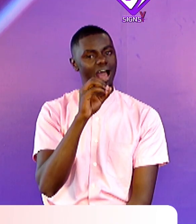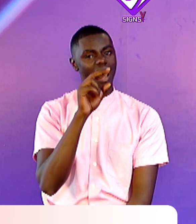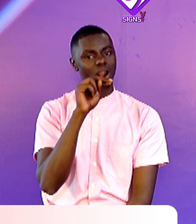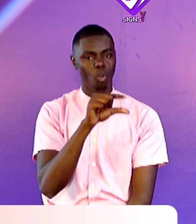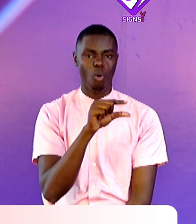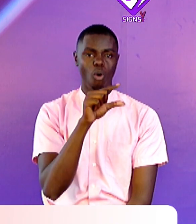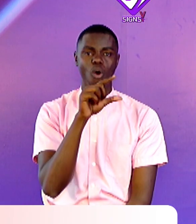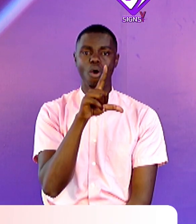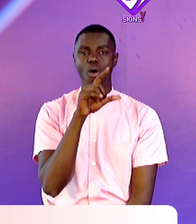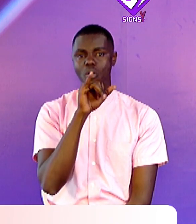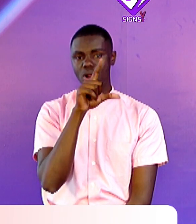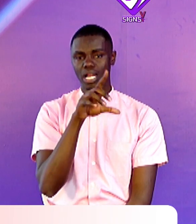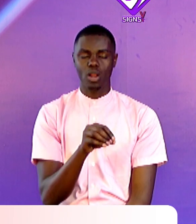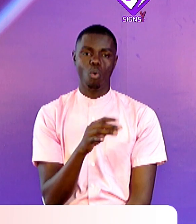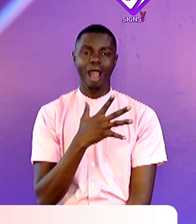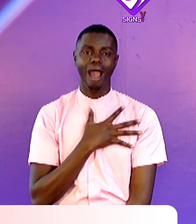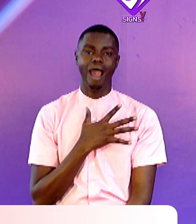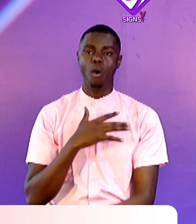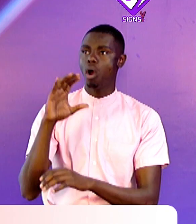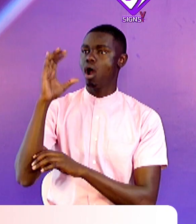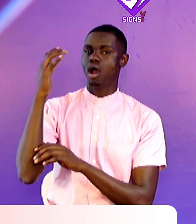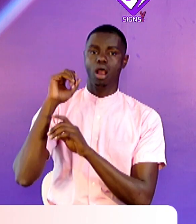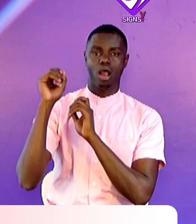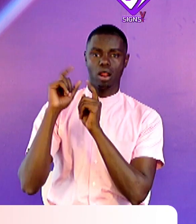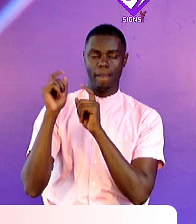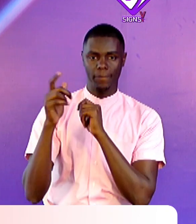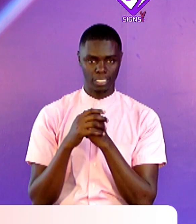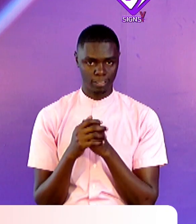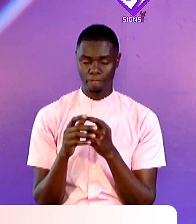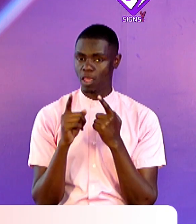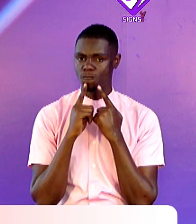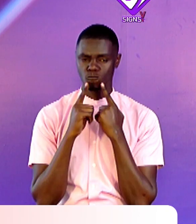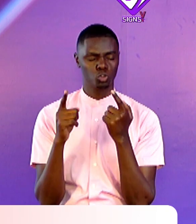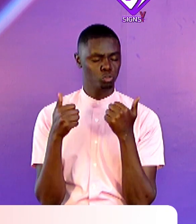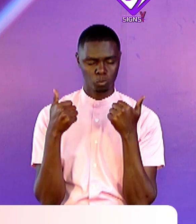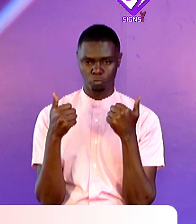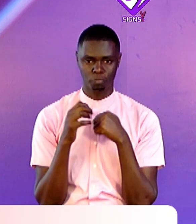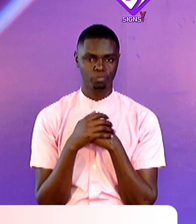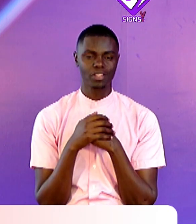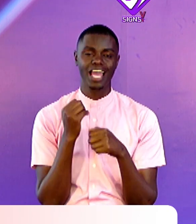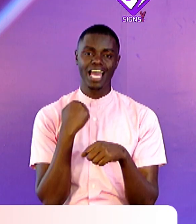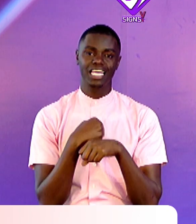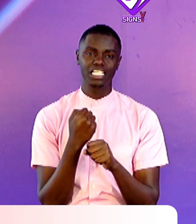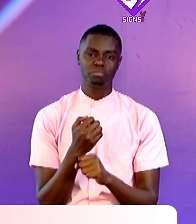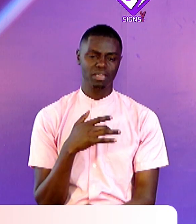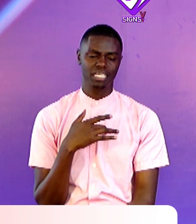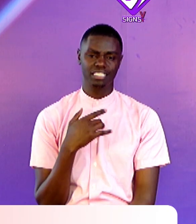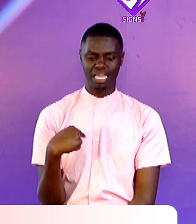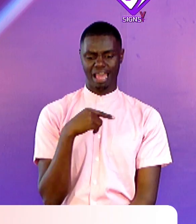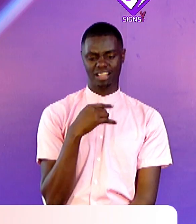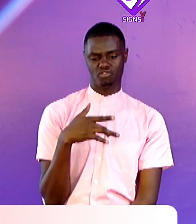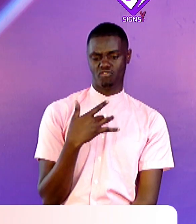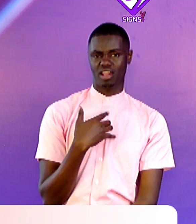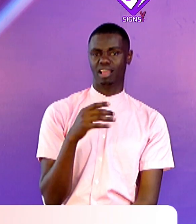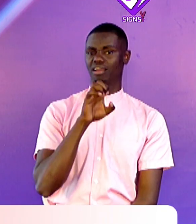Yes, our Harambee Stars. Yes, our Harambee Stars. They are for sure stars. Yeah, They it are makes stars. us feel like East Africa is